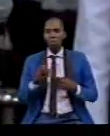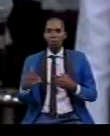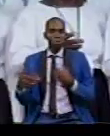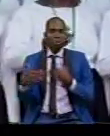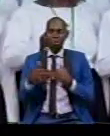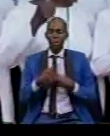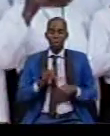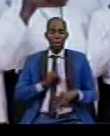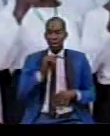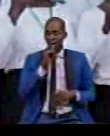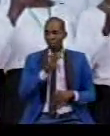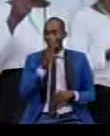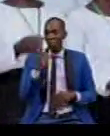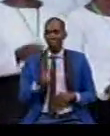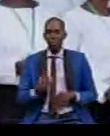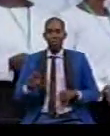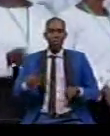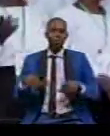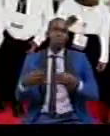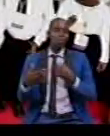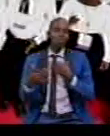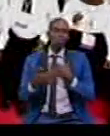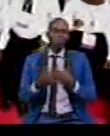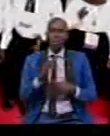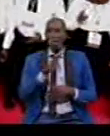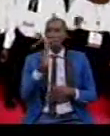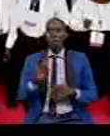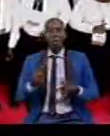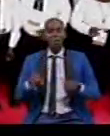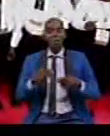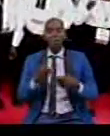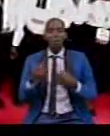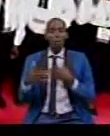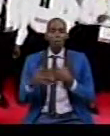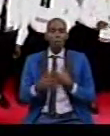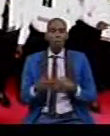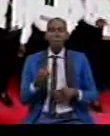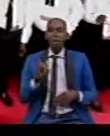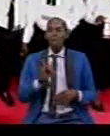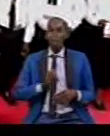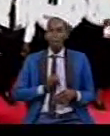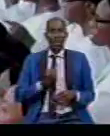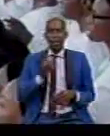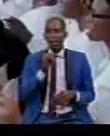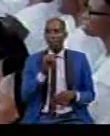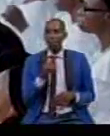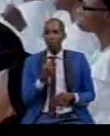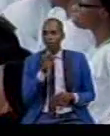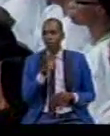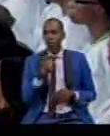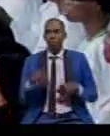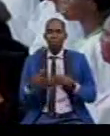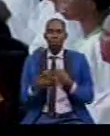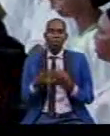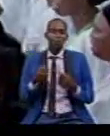reached to help you to stand in the wise decision you have taken.